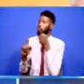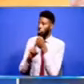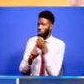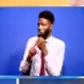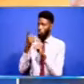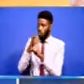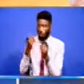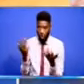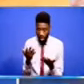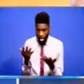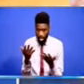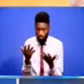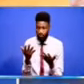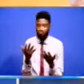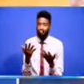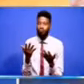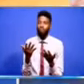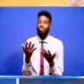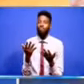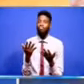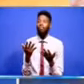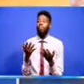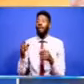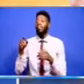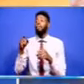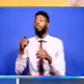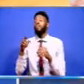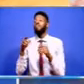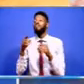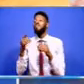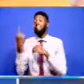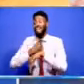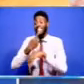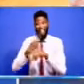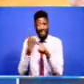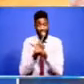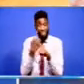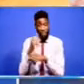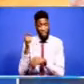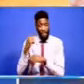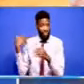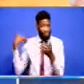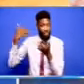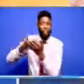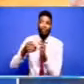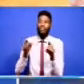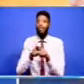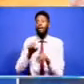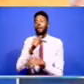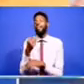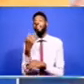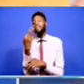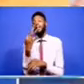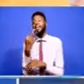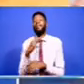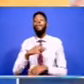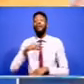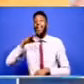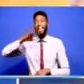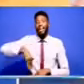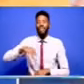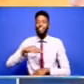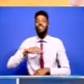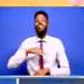from, rather, 16 of them occurred on diverse dates within the last 1 month, and 3 are late death reports from facility